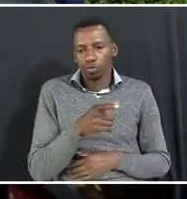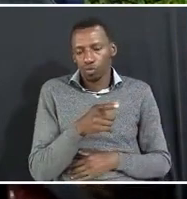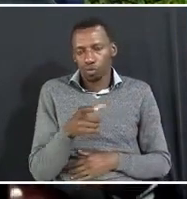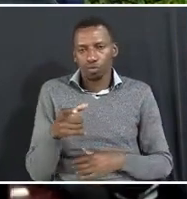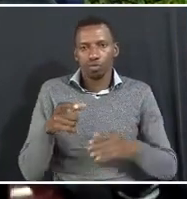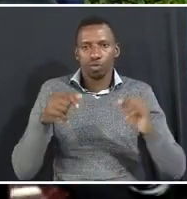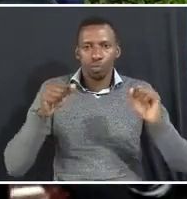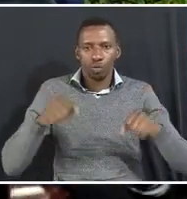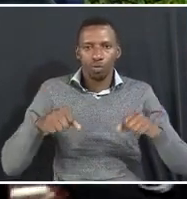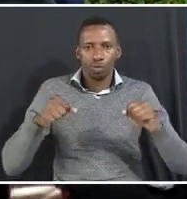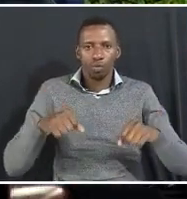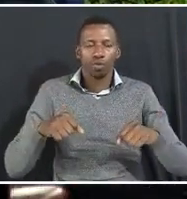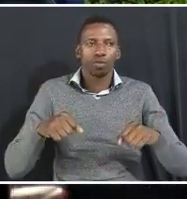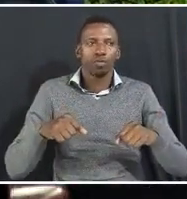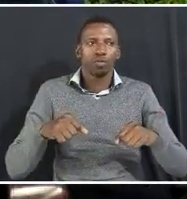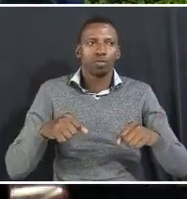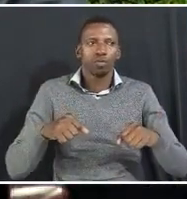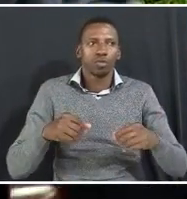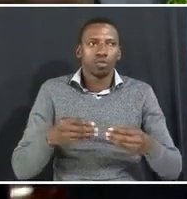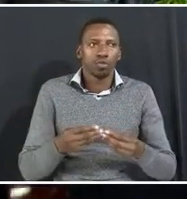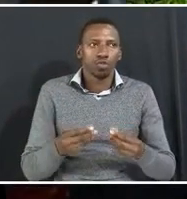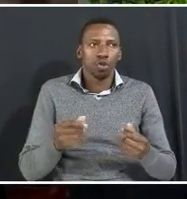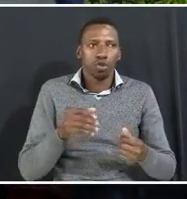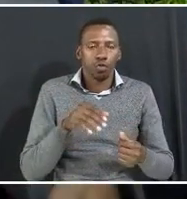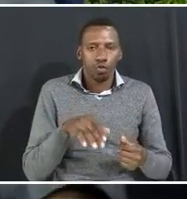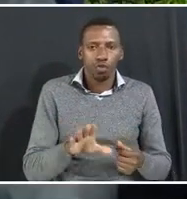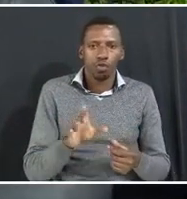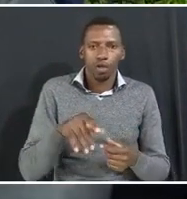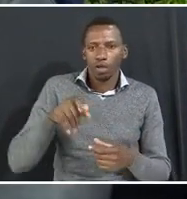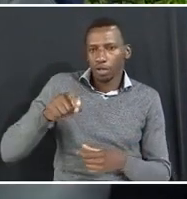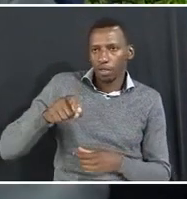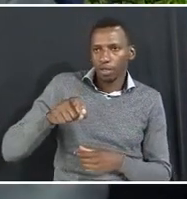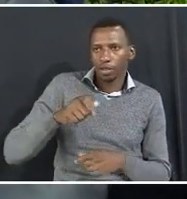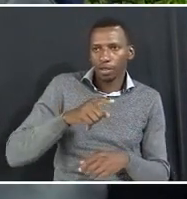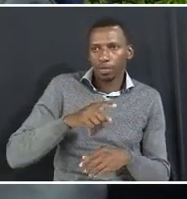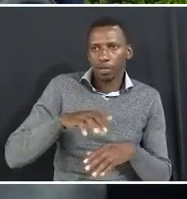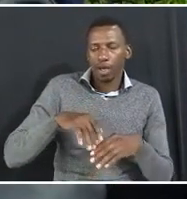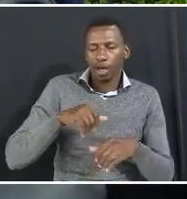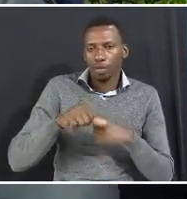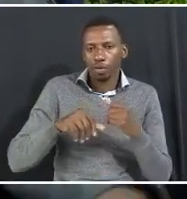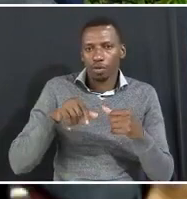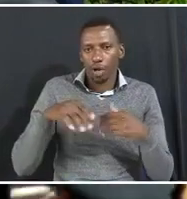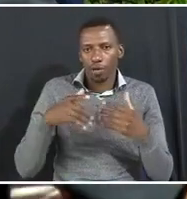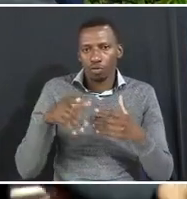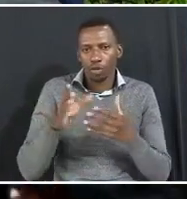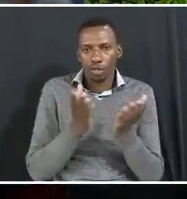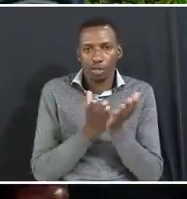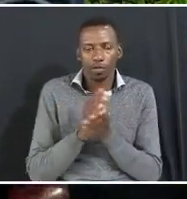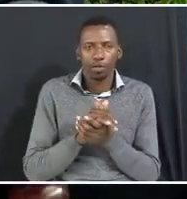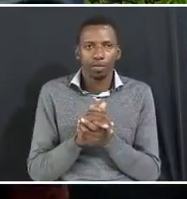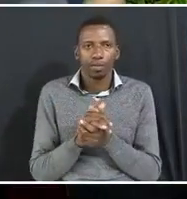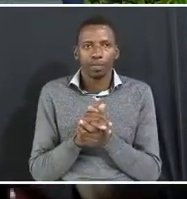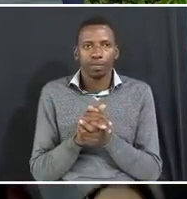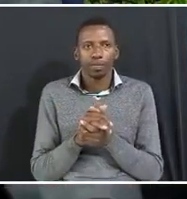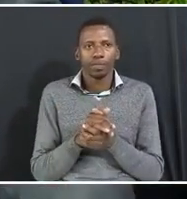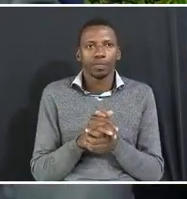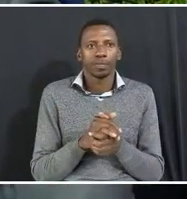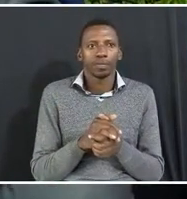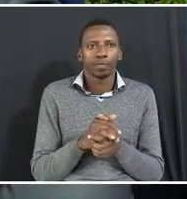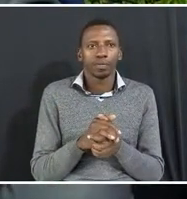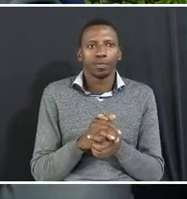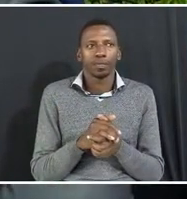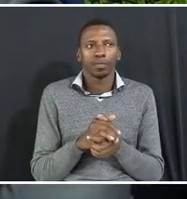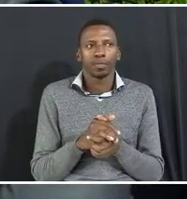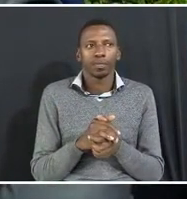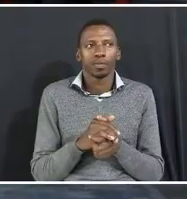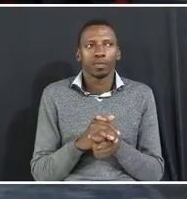meet the your needs of how when you are going to do your service. Are you also funded, as Nora says?